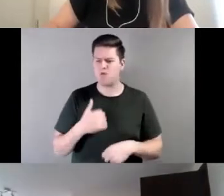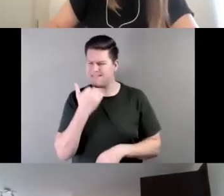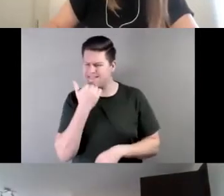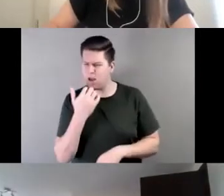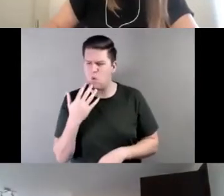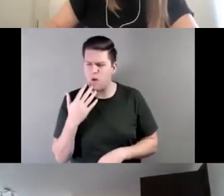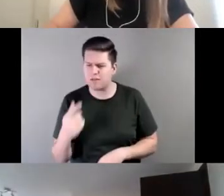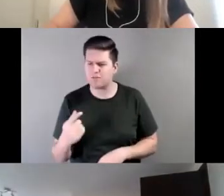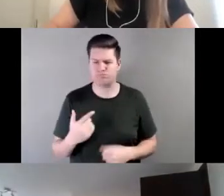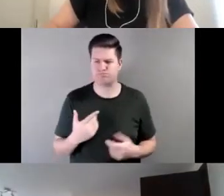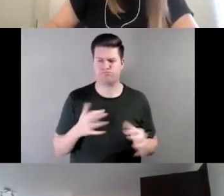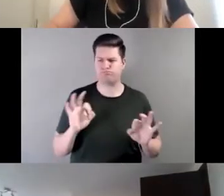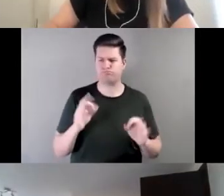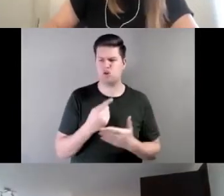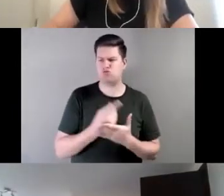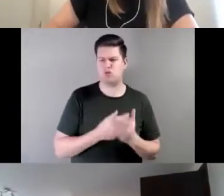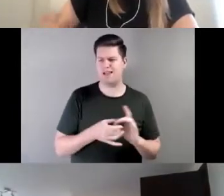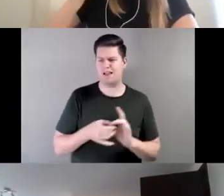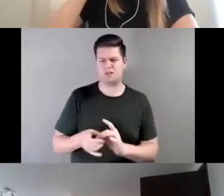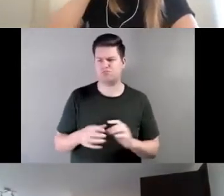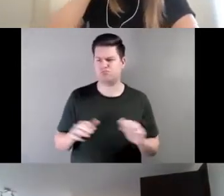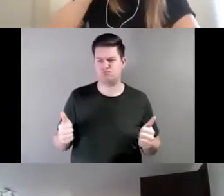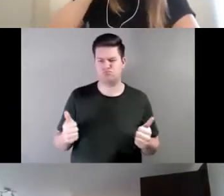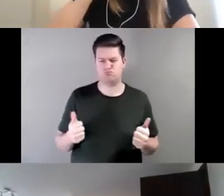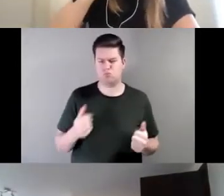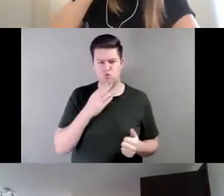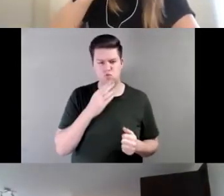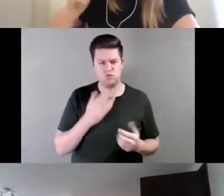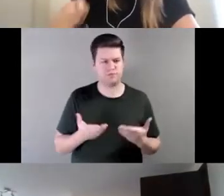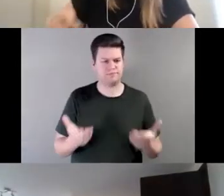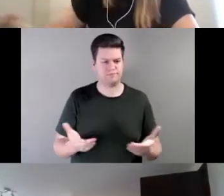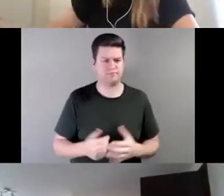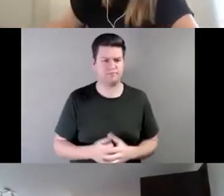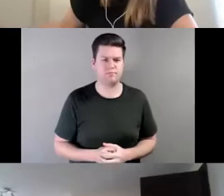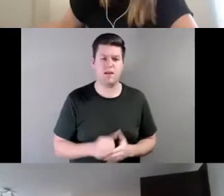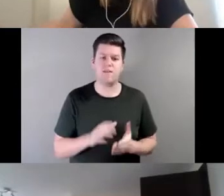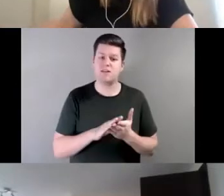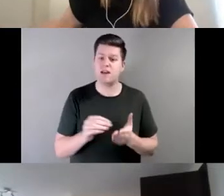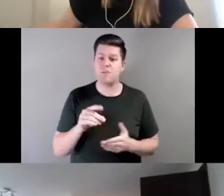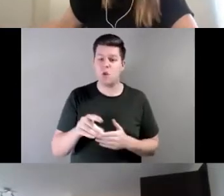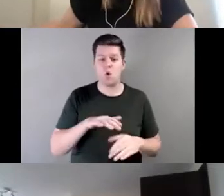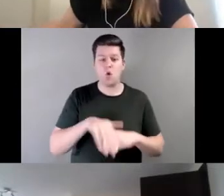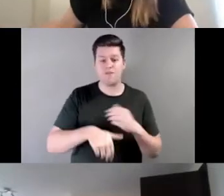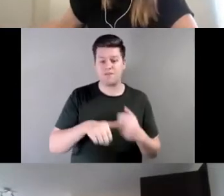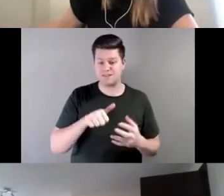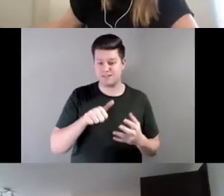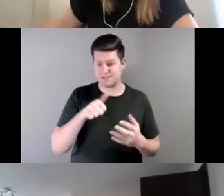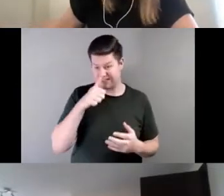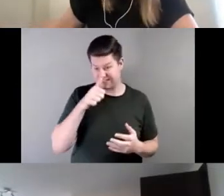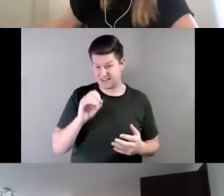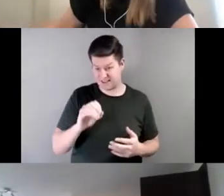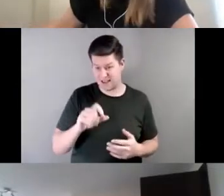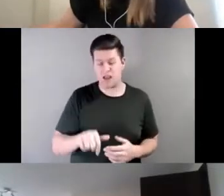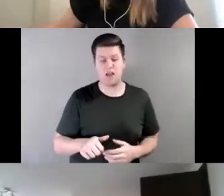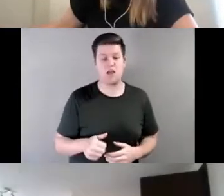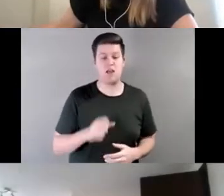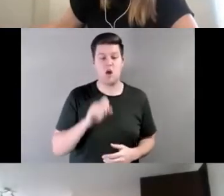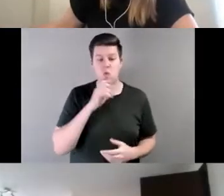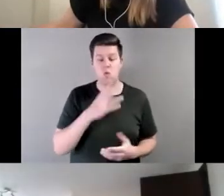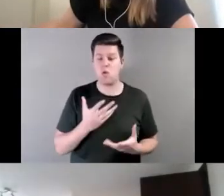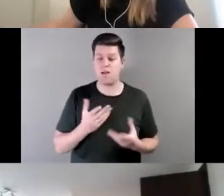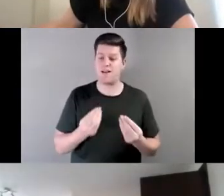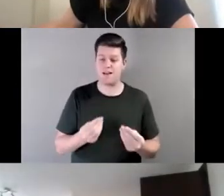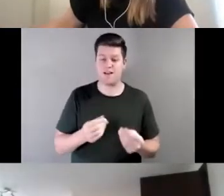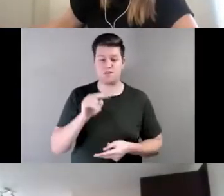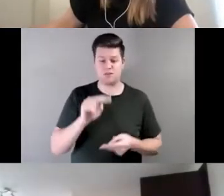in the SPT area, the over 60 pass will give a discount on rail fares in the area, but that's not